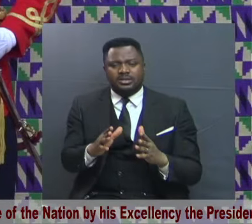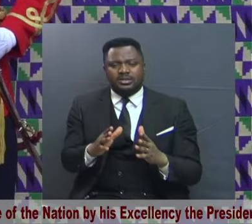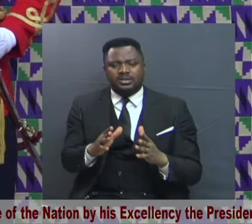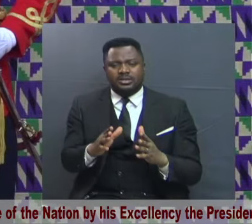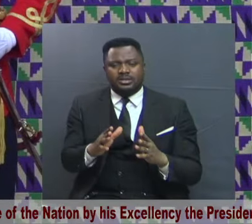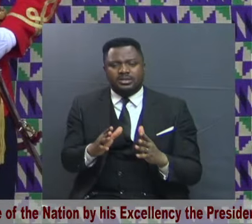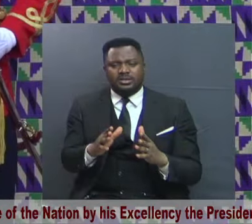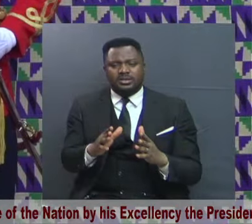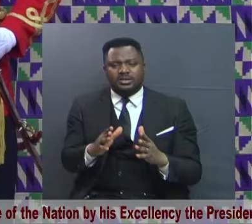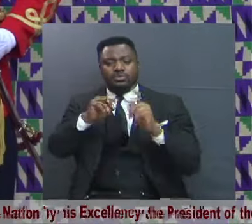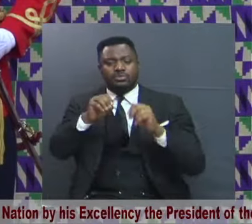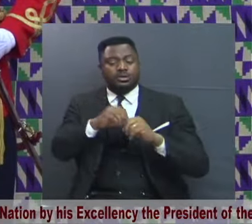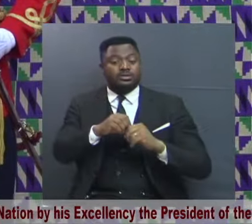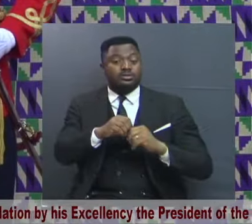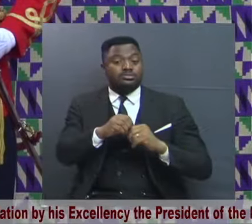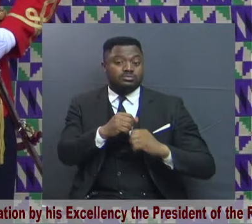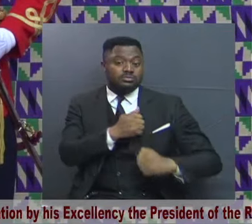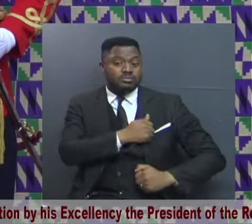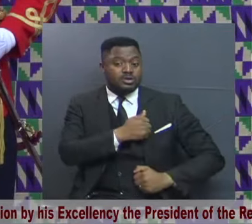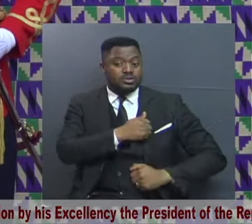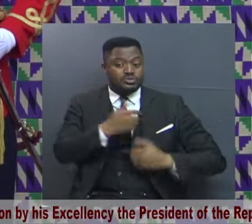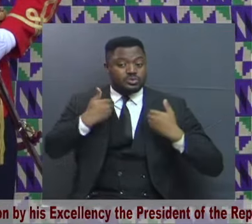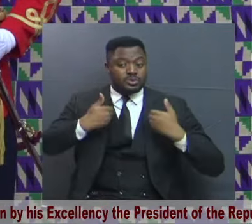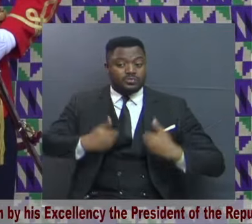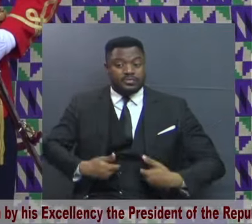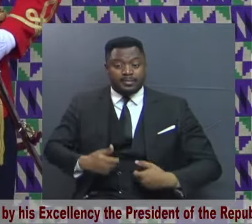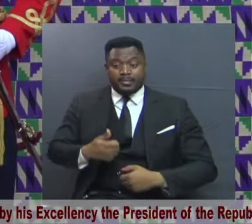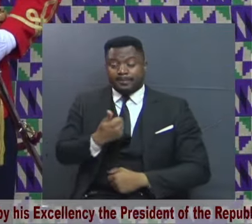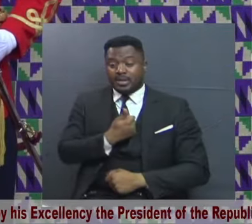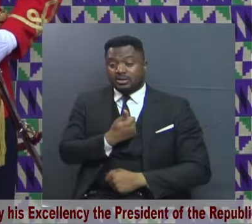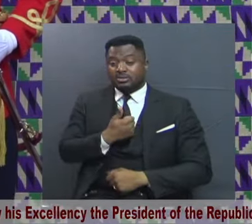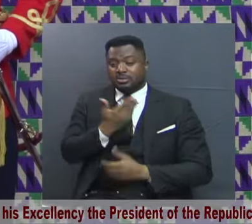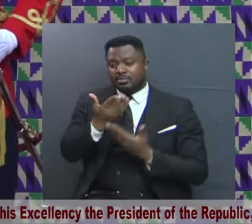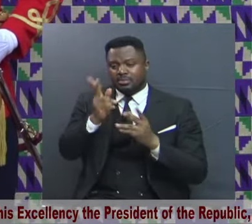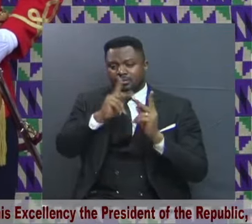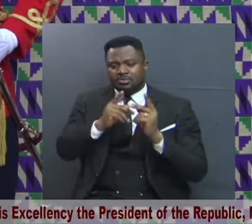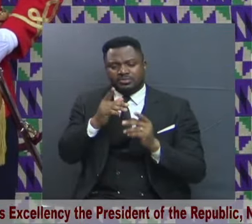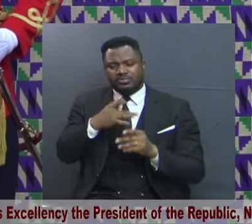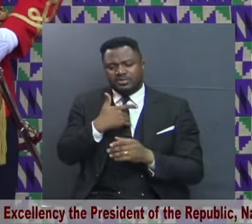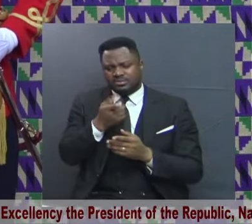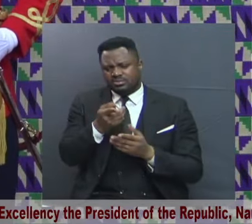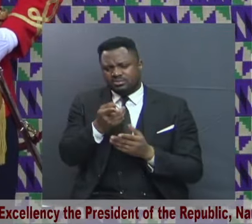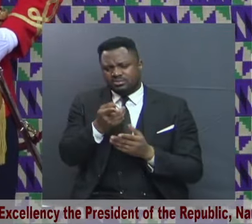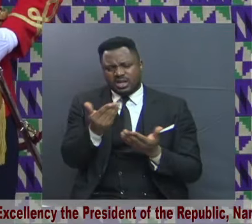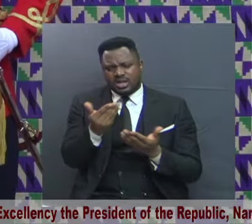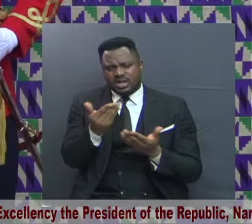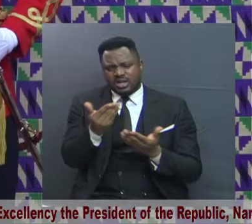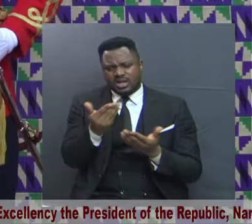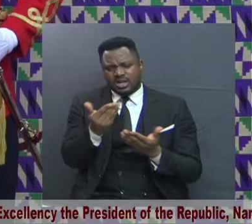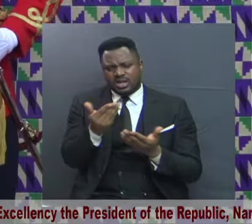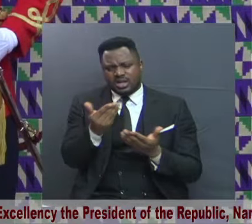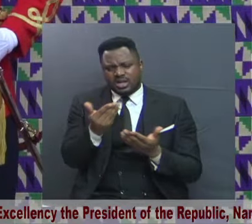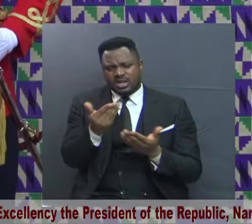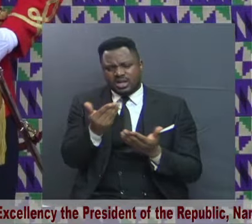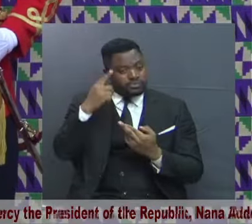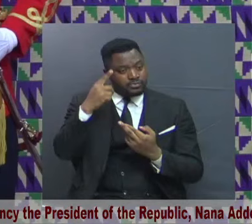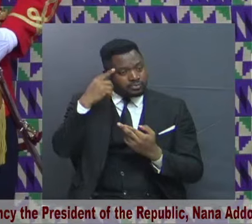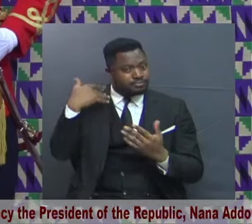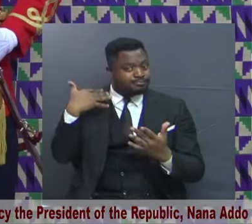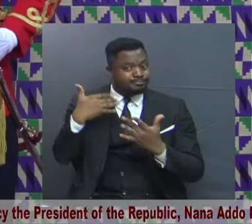military uniform it might sound new to some but those of us who have been around for a